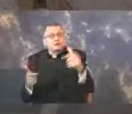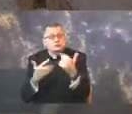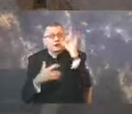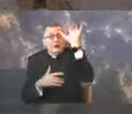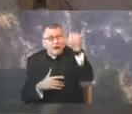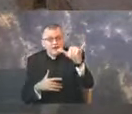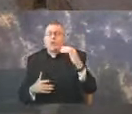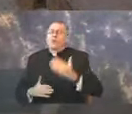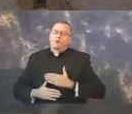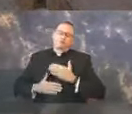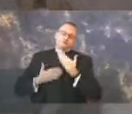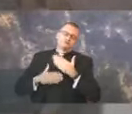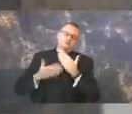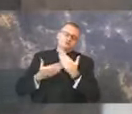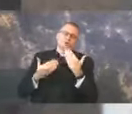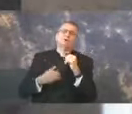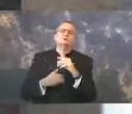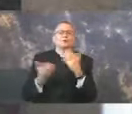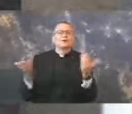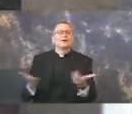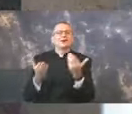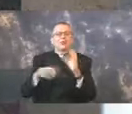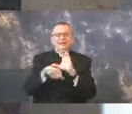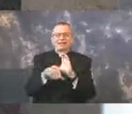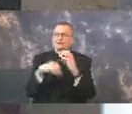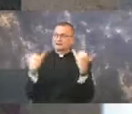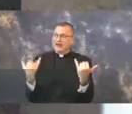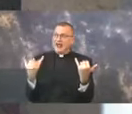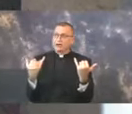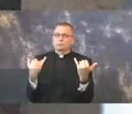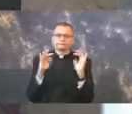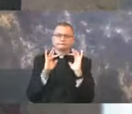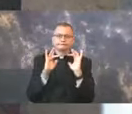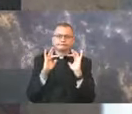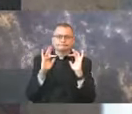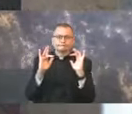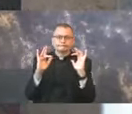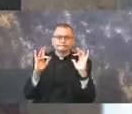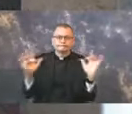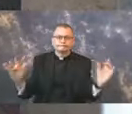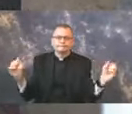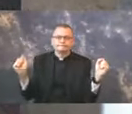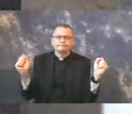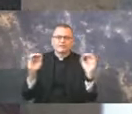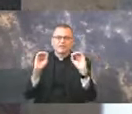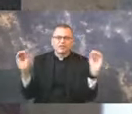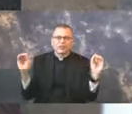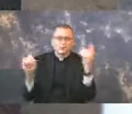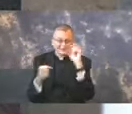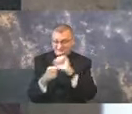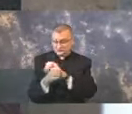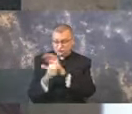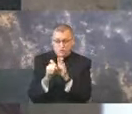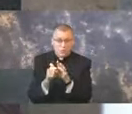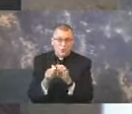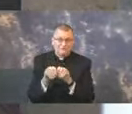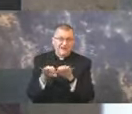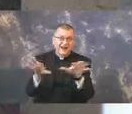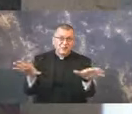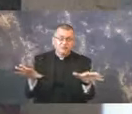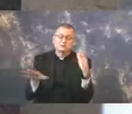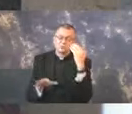And instead today the cathedral here stands empty for this chrism mass. Because of the coronavirus and the threat to public health